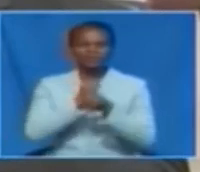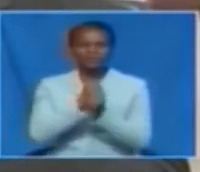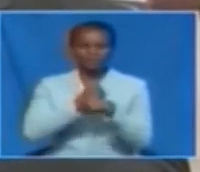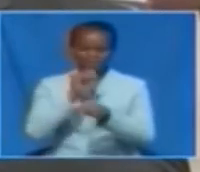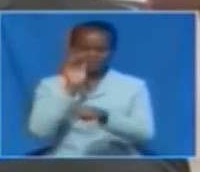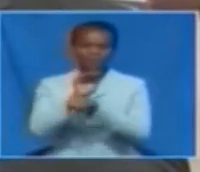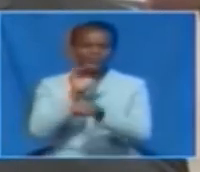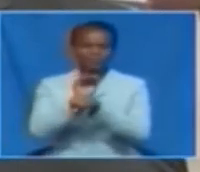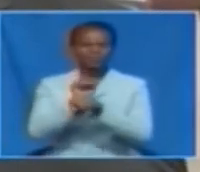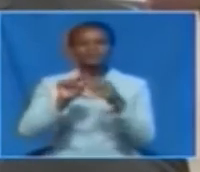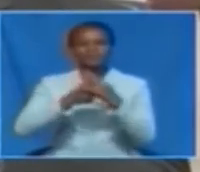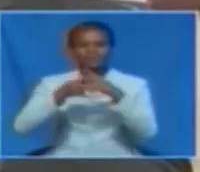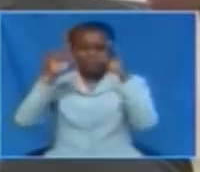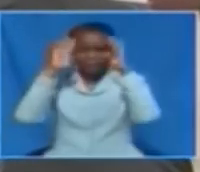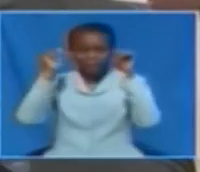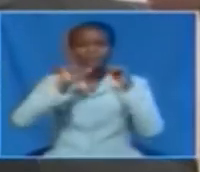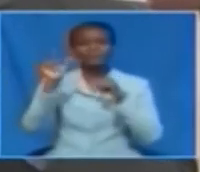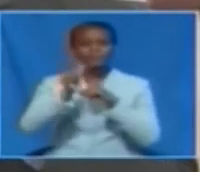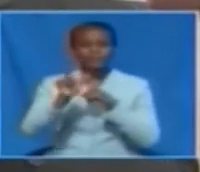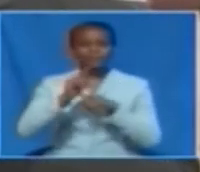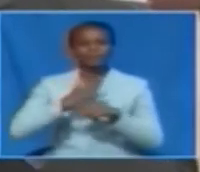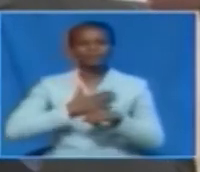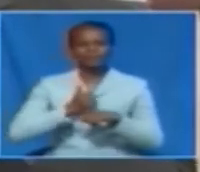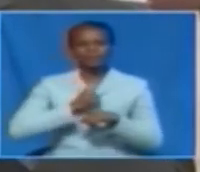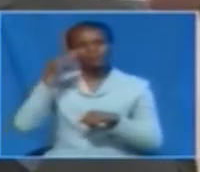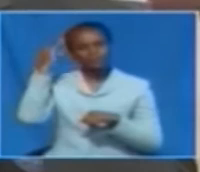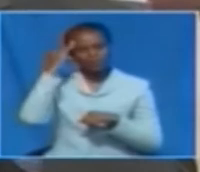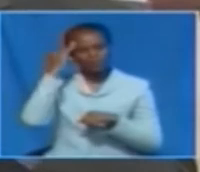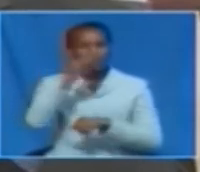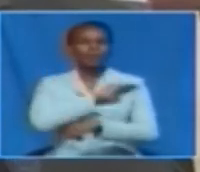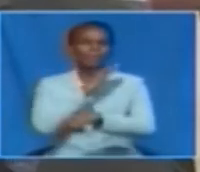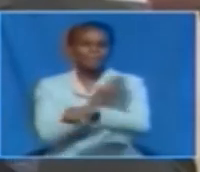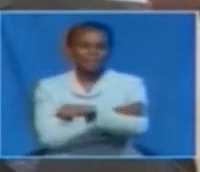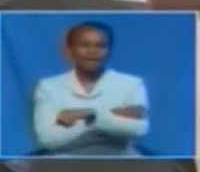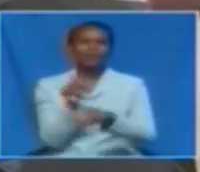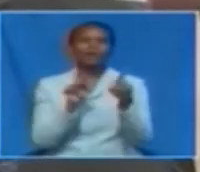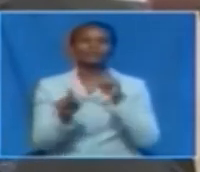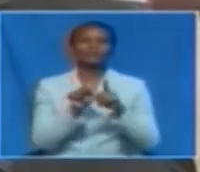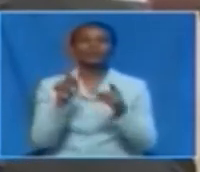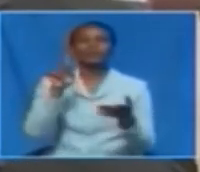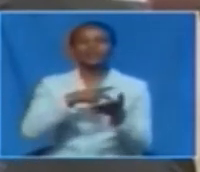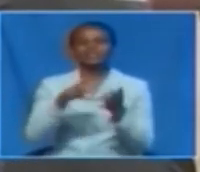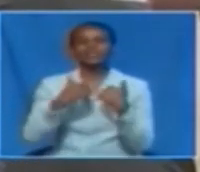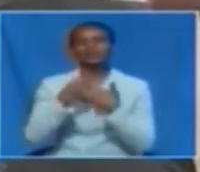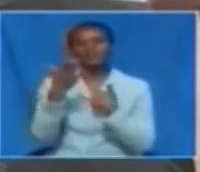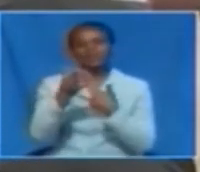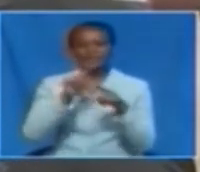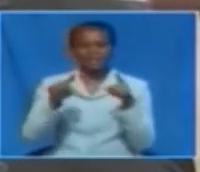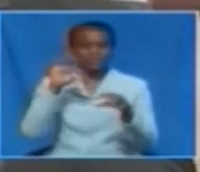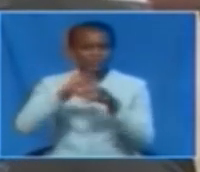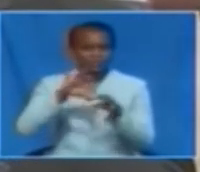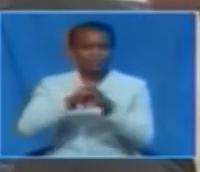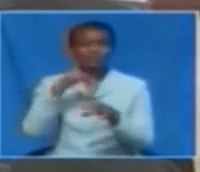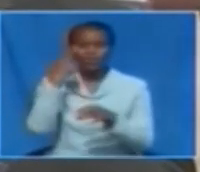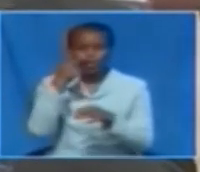of MMD. I said that I know there are powerful people in the party, but I have been voted in by the